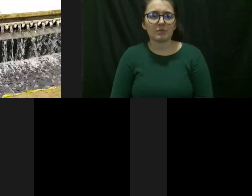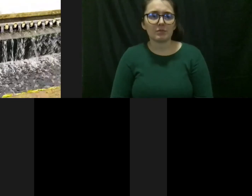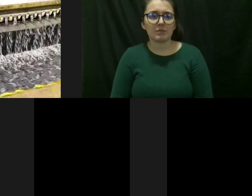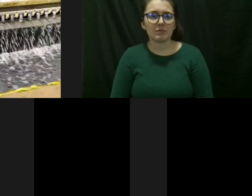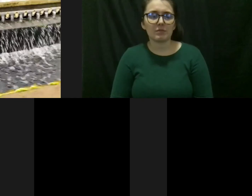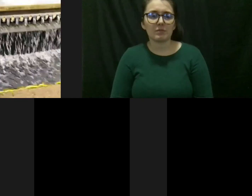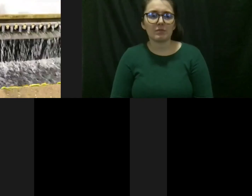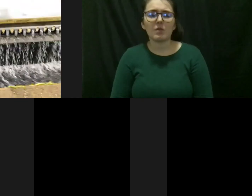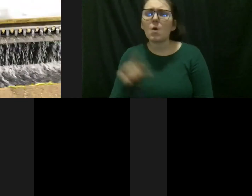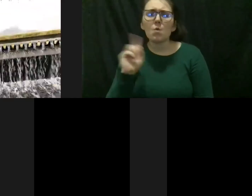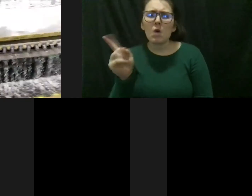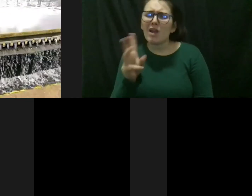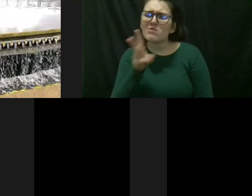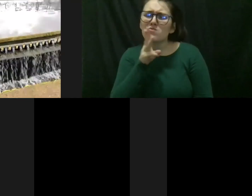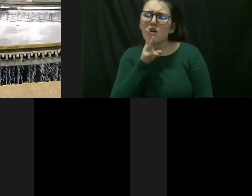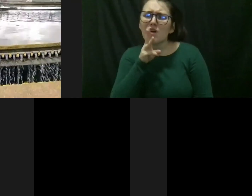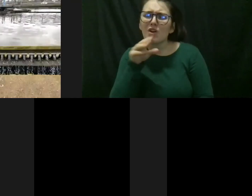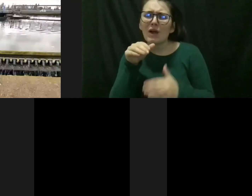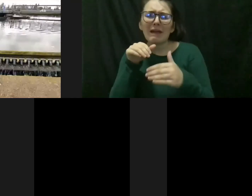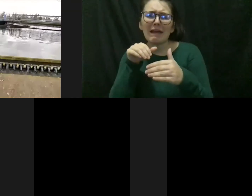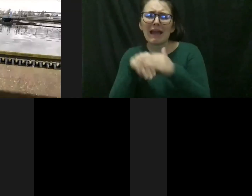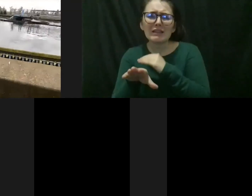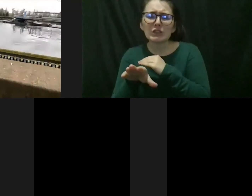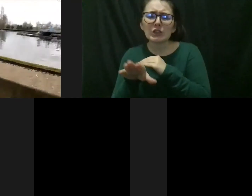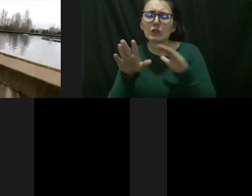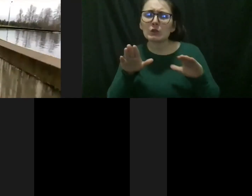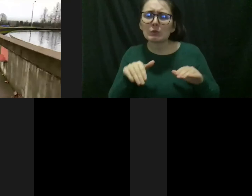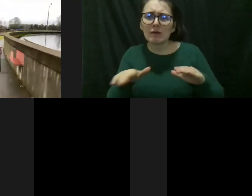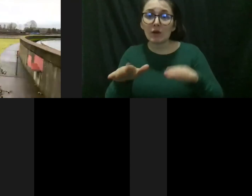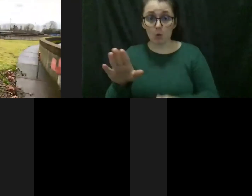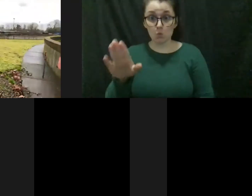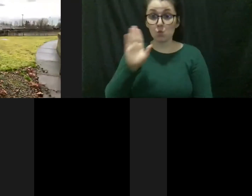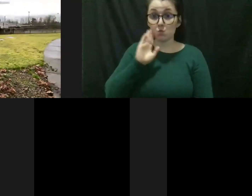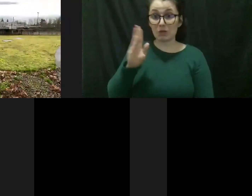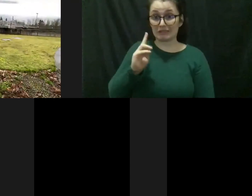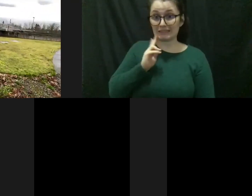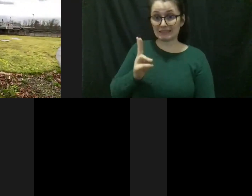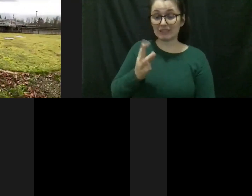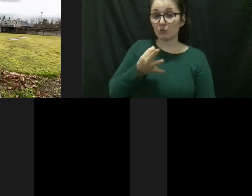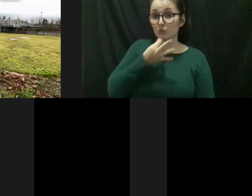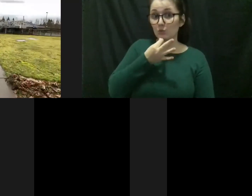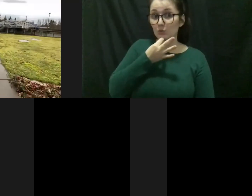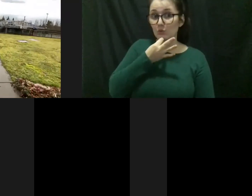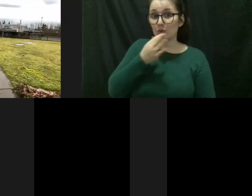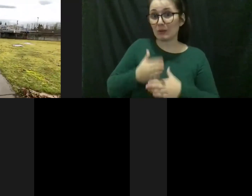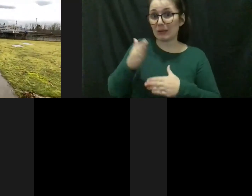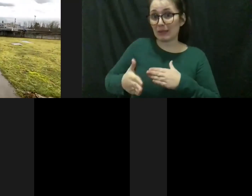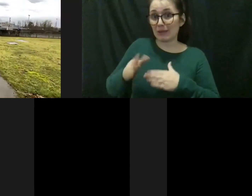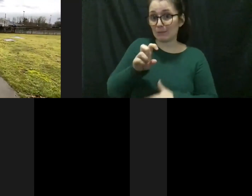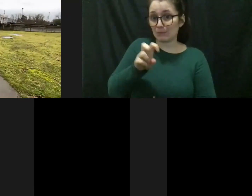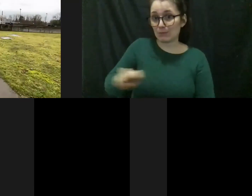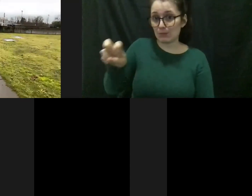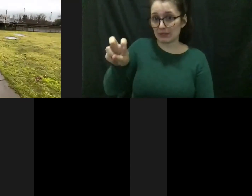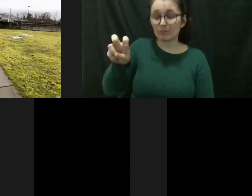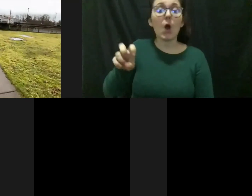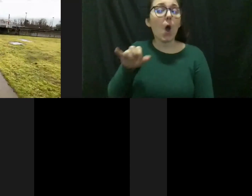swim. Wow, that's That's interesting. another science. I mean, that's Yeah. I was just gonna say, science is so rad. You just No never